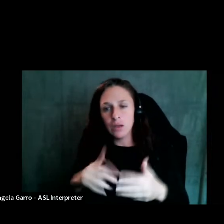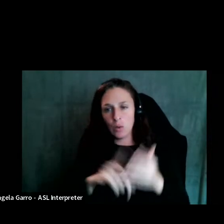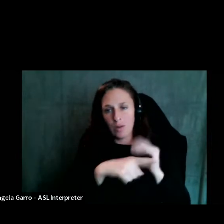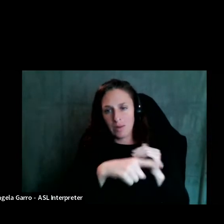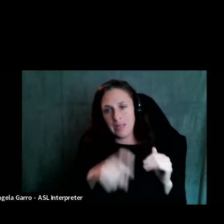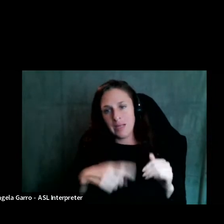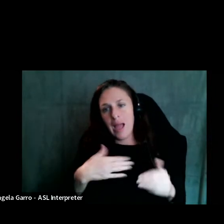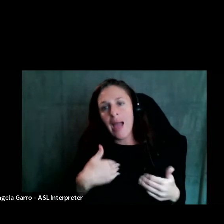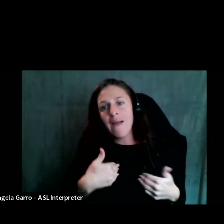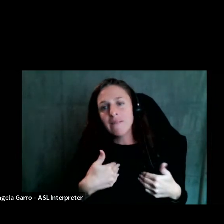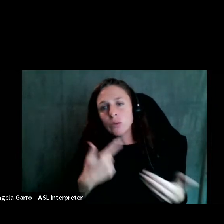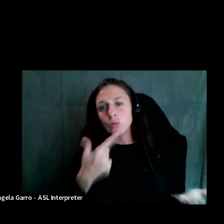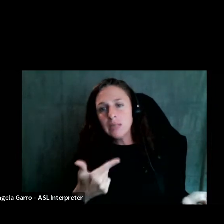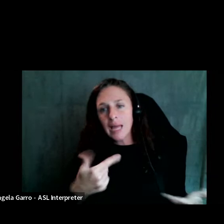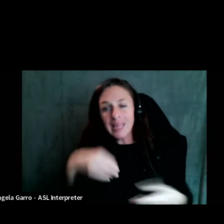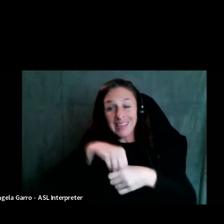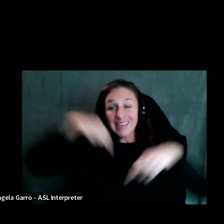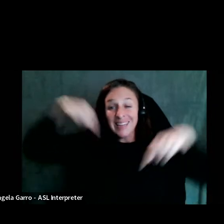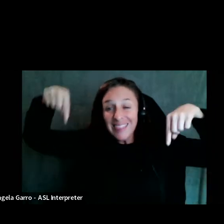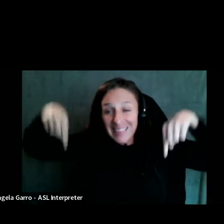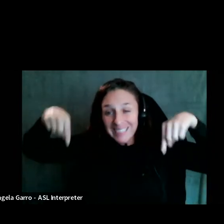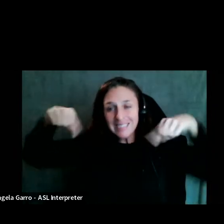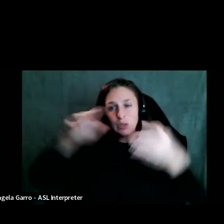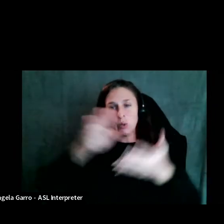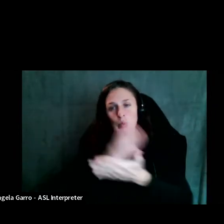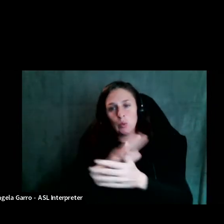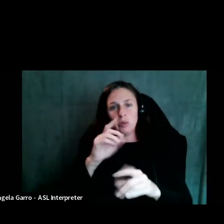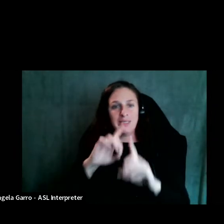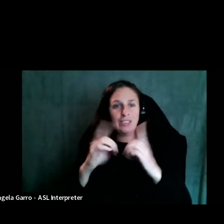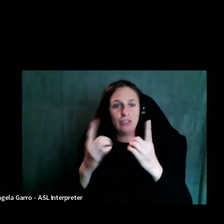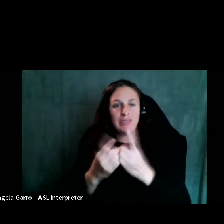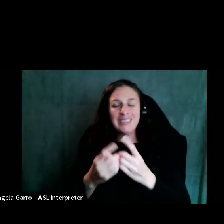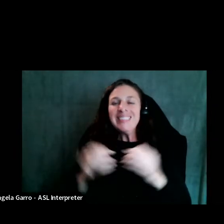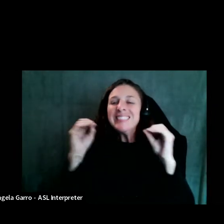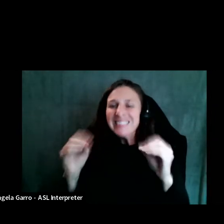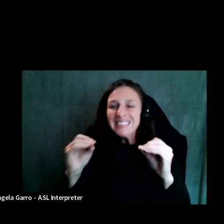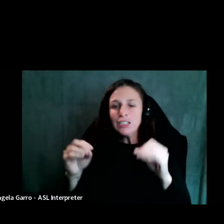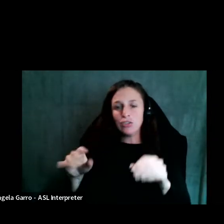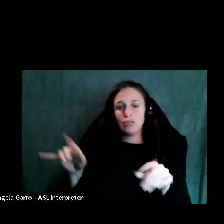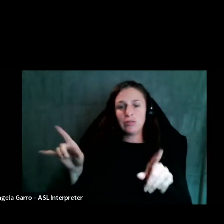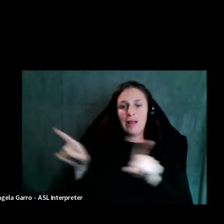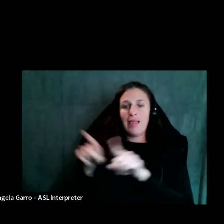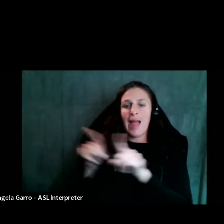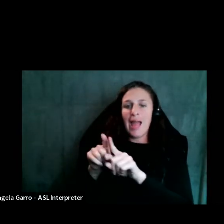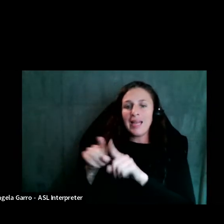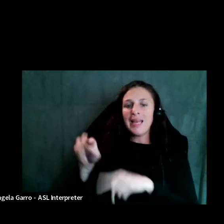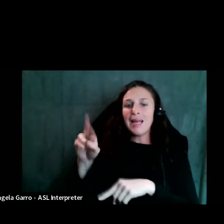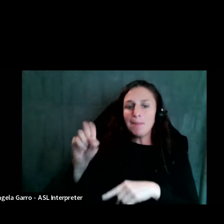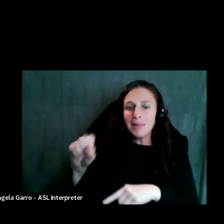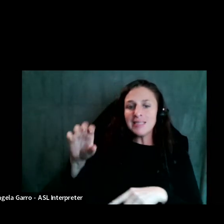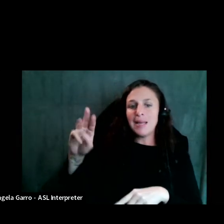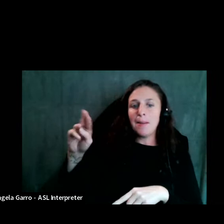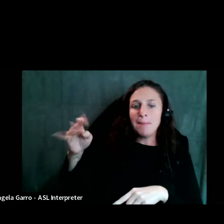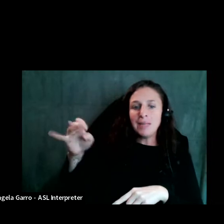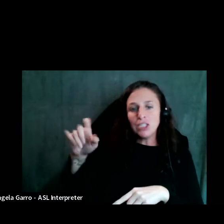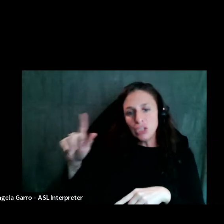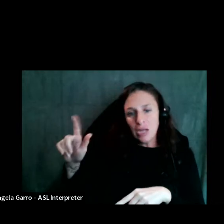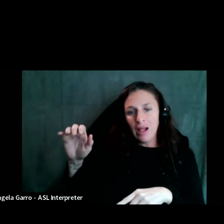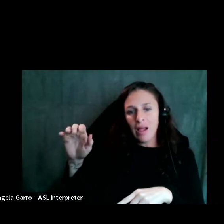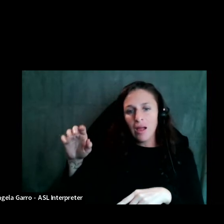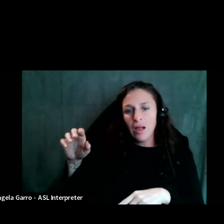in this school district. It is teachers like Ms. Shoman, It is teachers like Julie